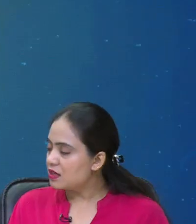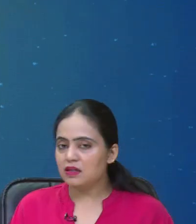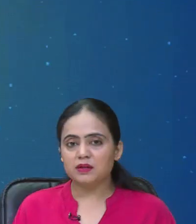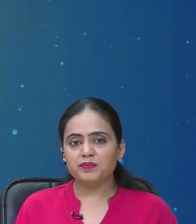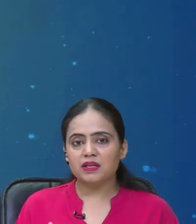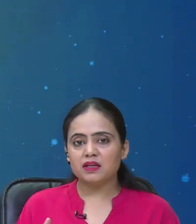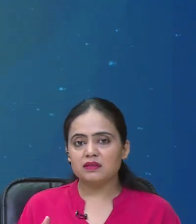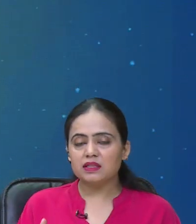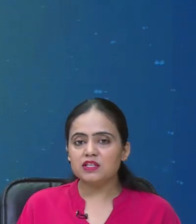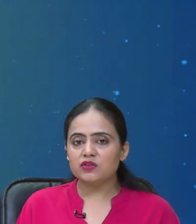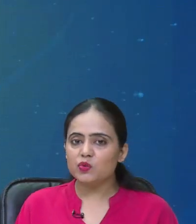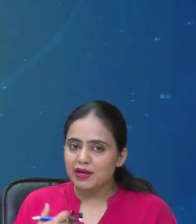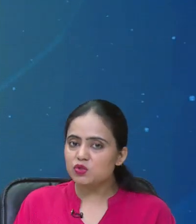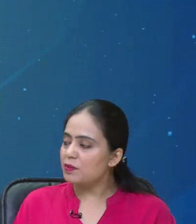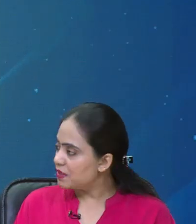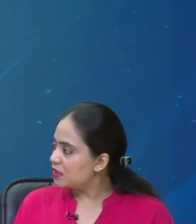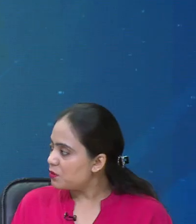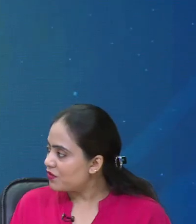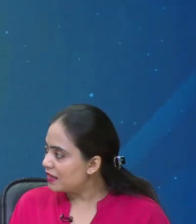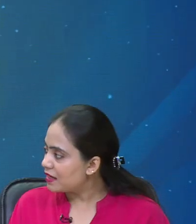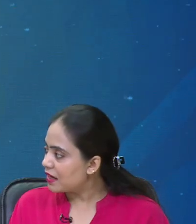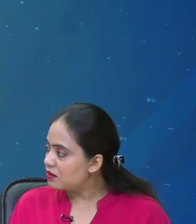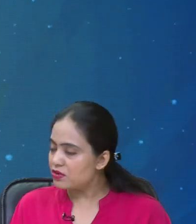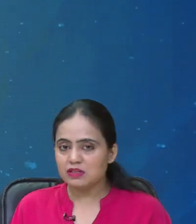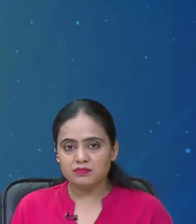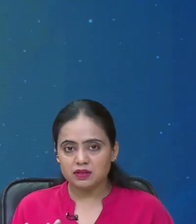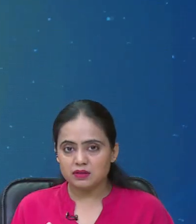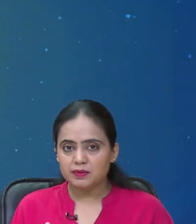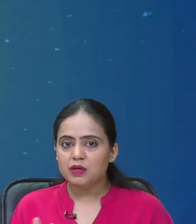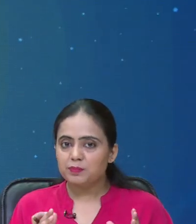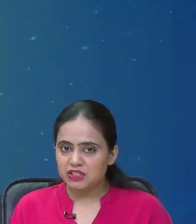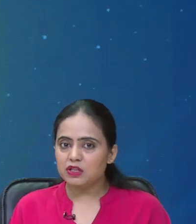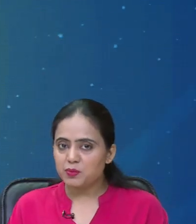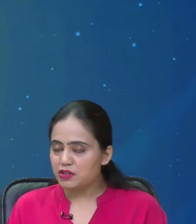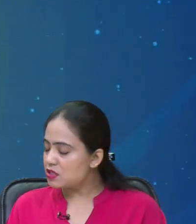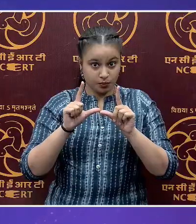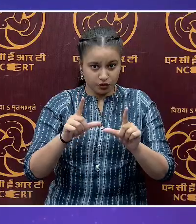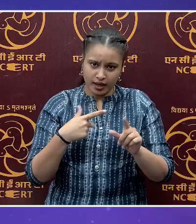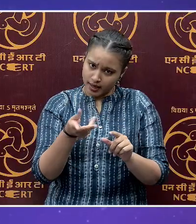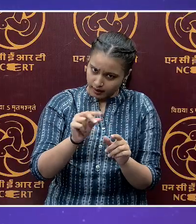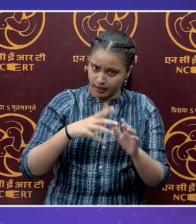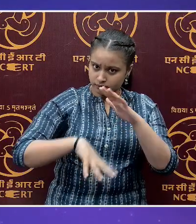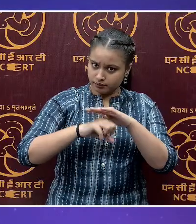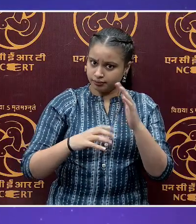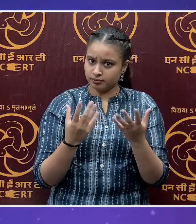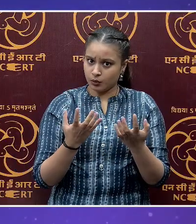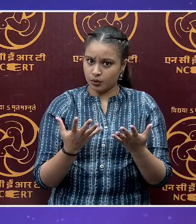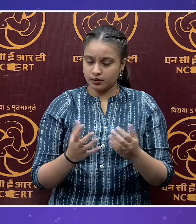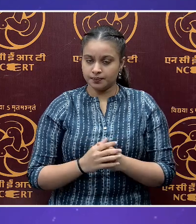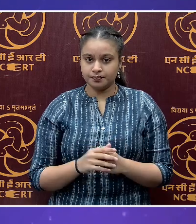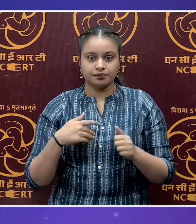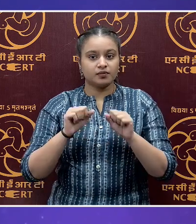then the teacher requires to update the profile again. There is some particular process for it. Yes, yes, ma'am. Let's